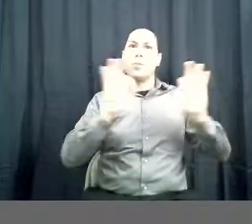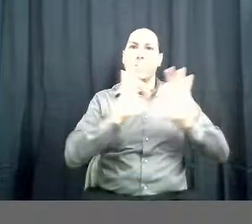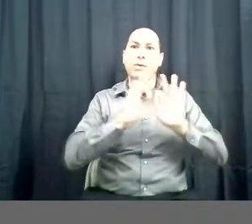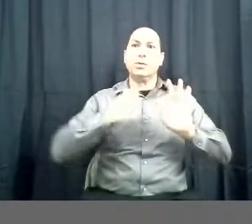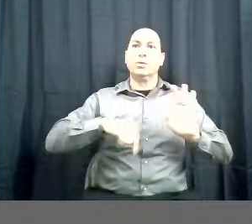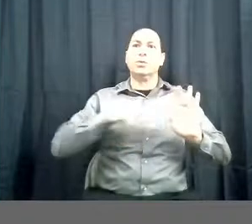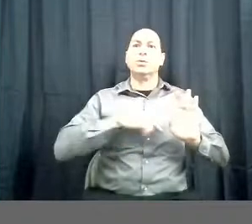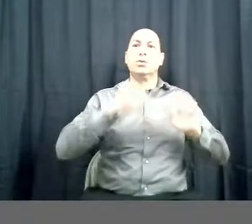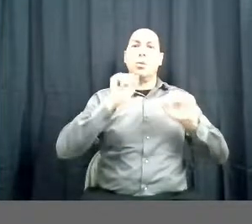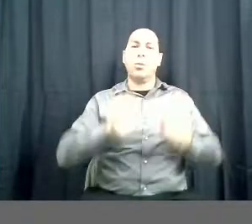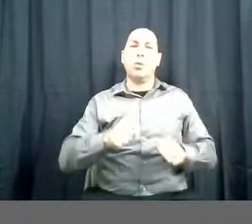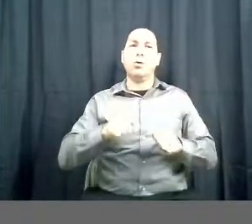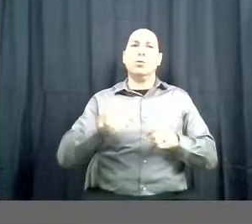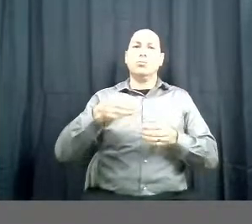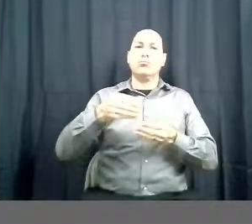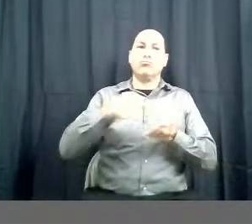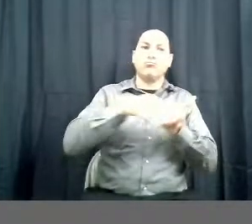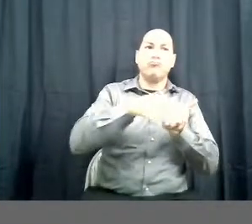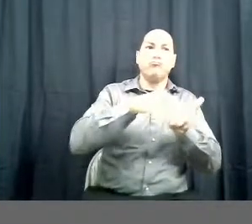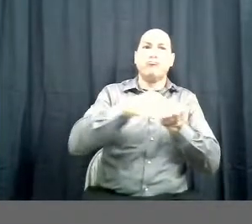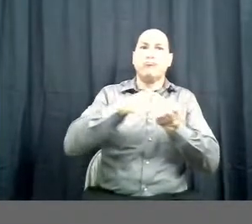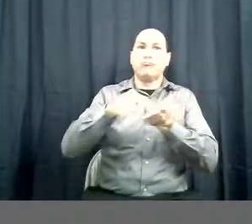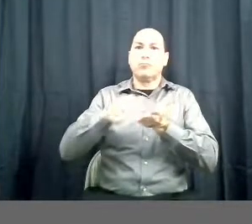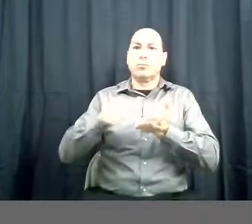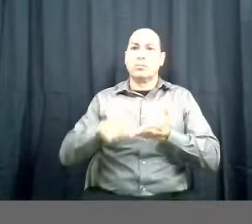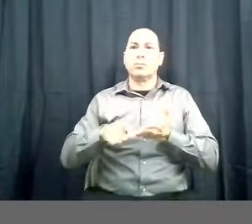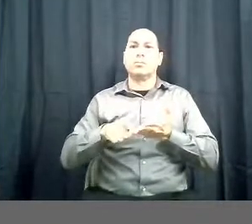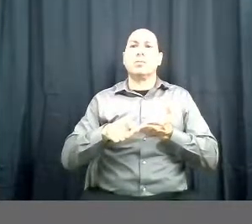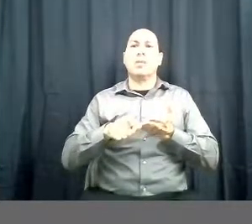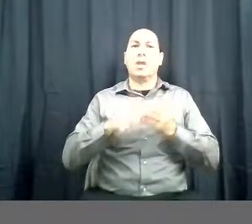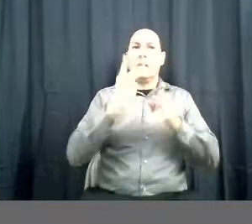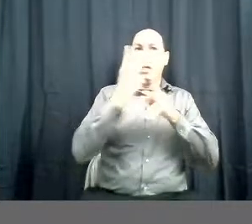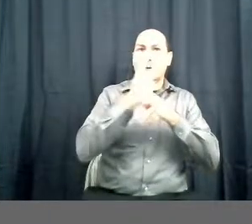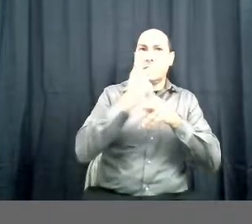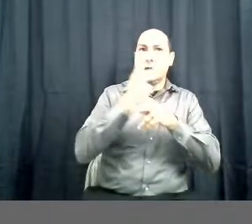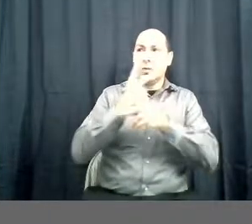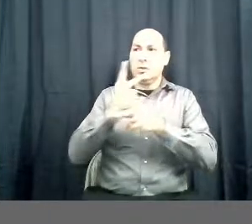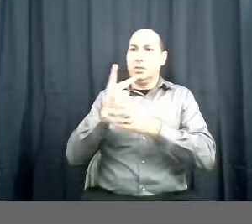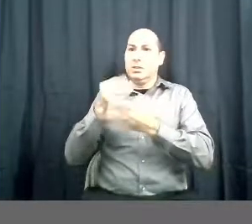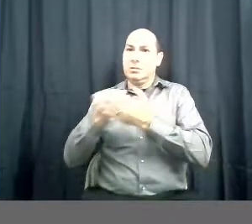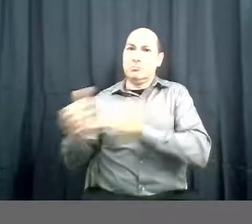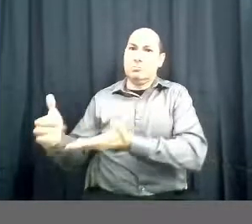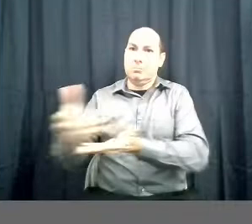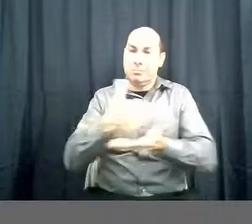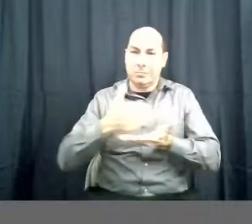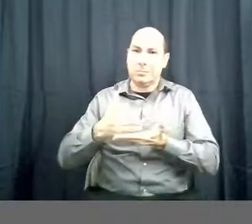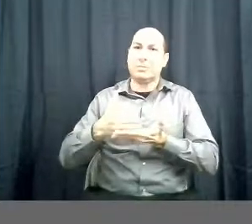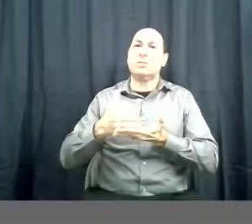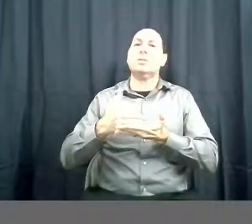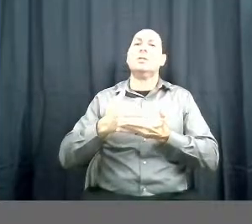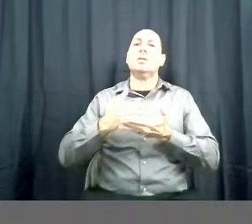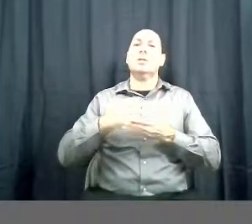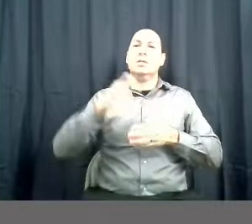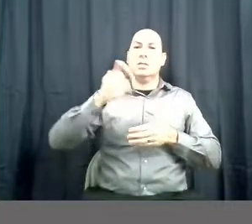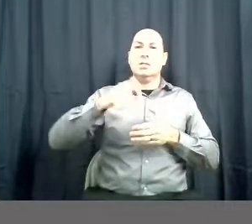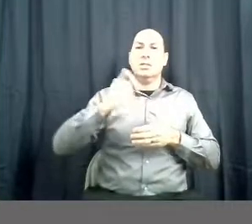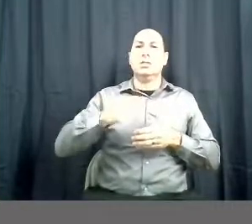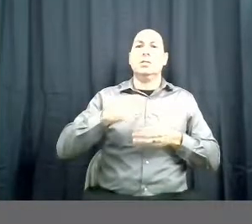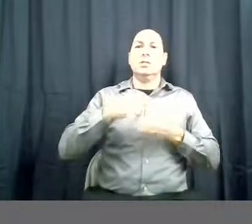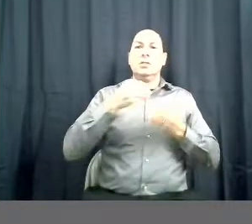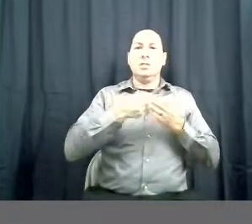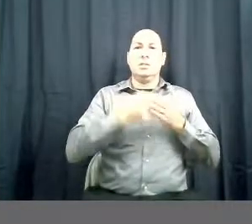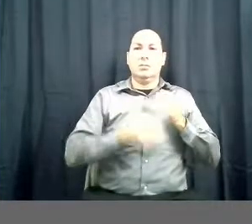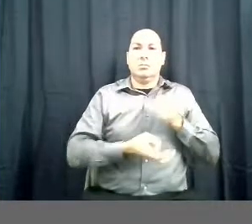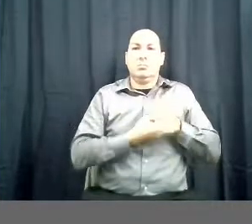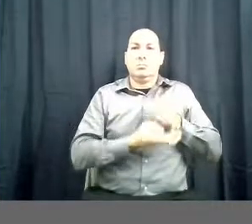spending level down to the forecast level of revenues means that the cash is accumulated in the TSA. Right, so a lot of it